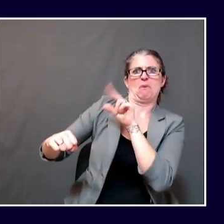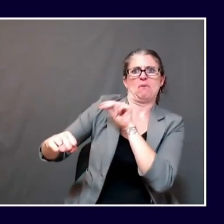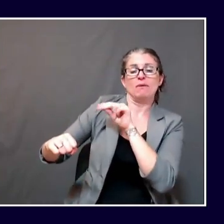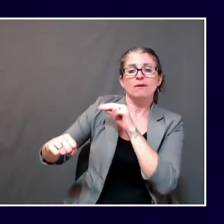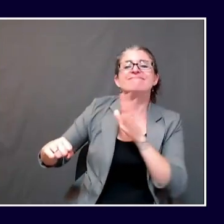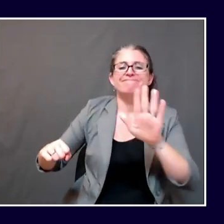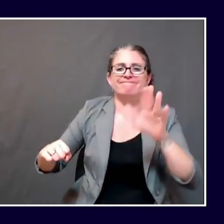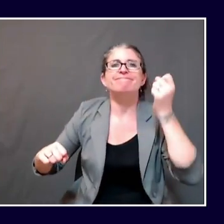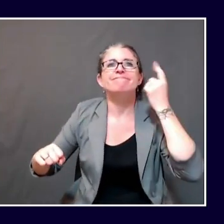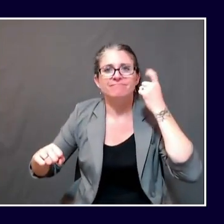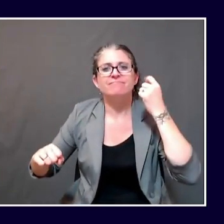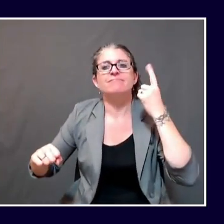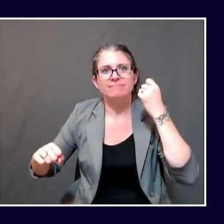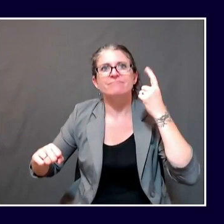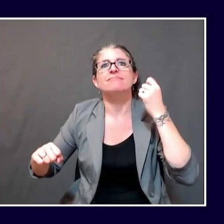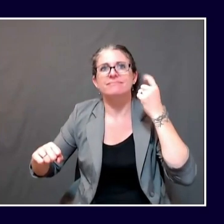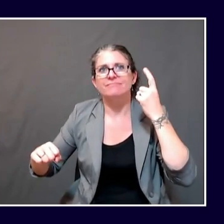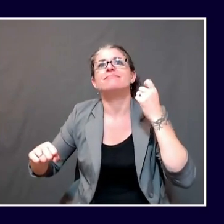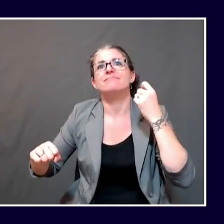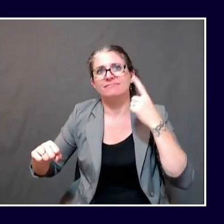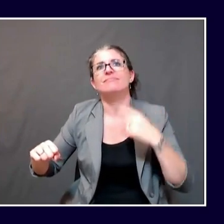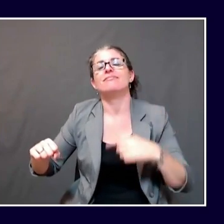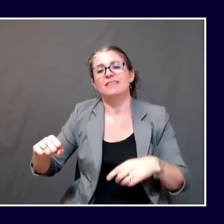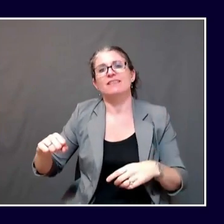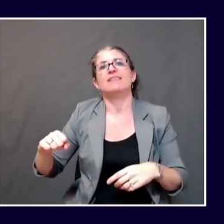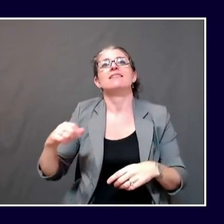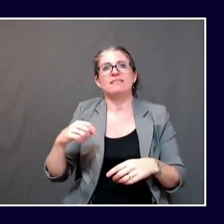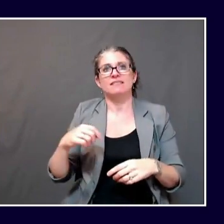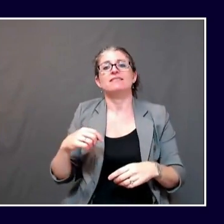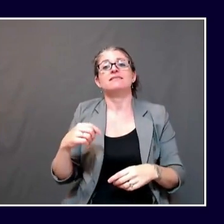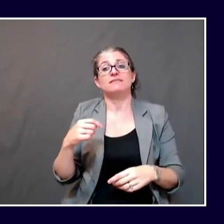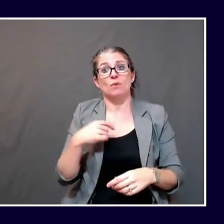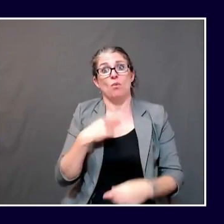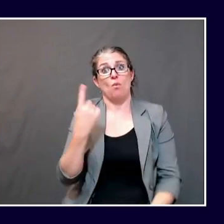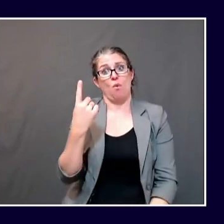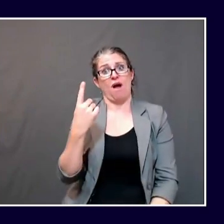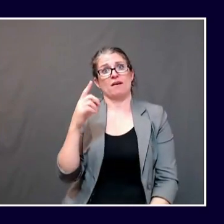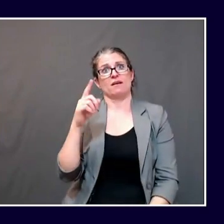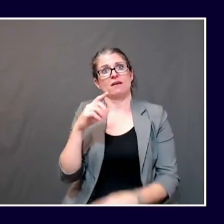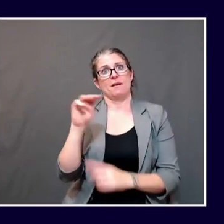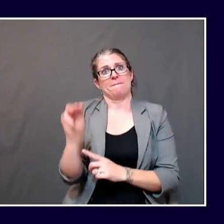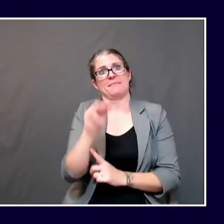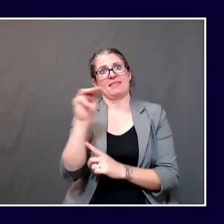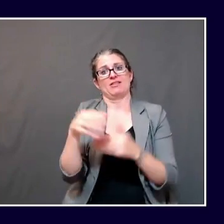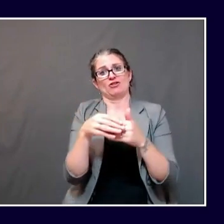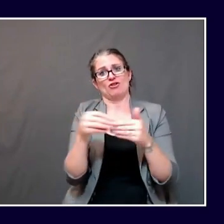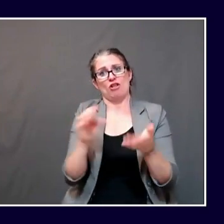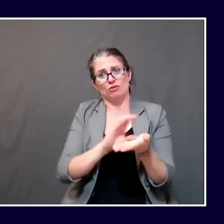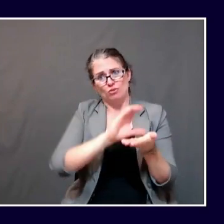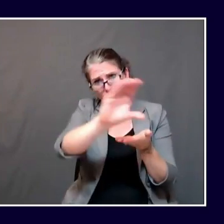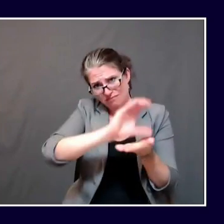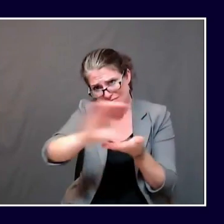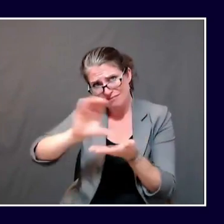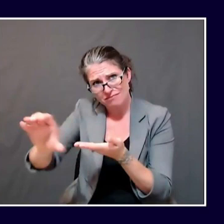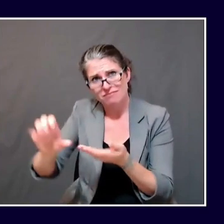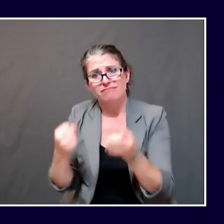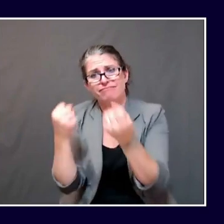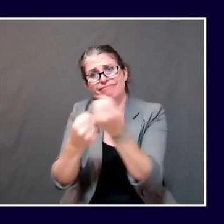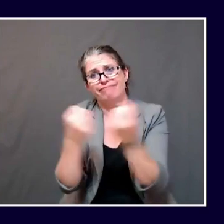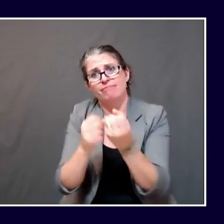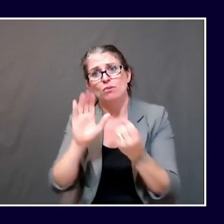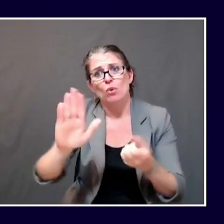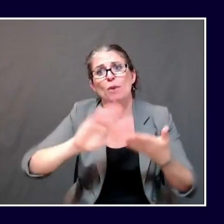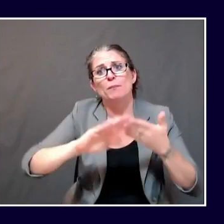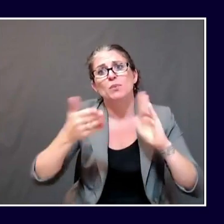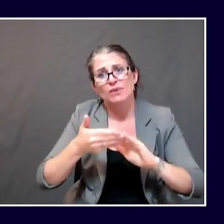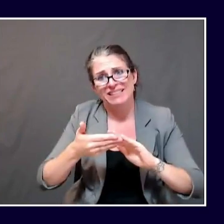to implement that program. We also recognize that we need to engage with our healthcare community to make sure that